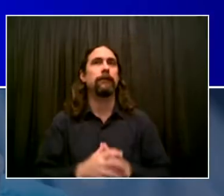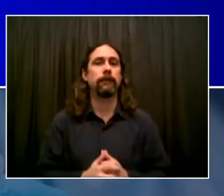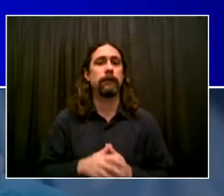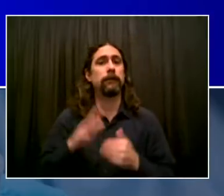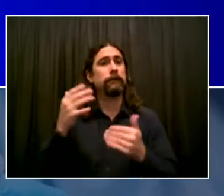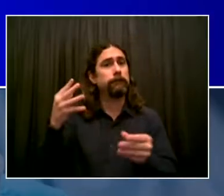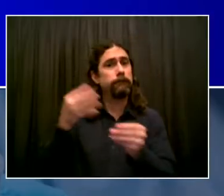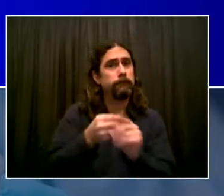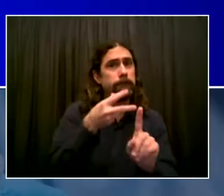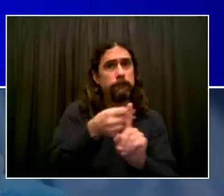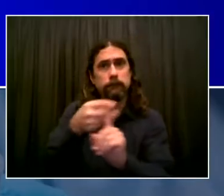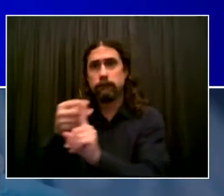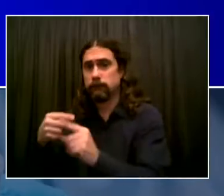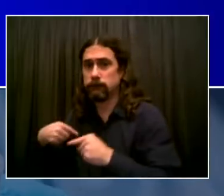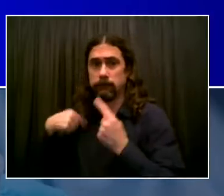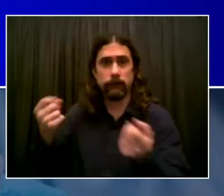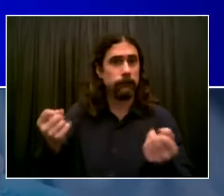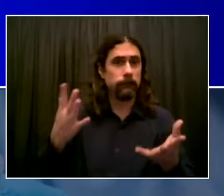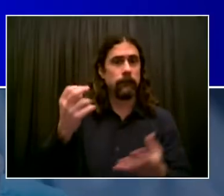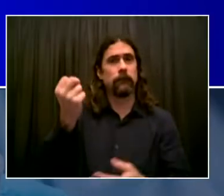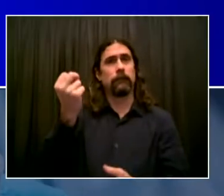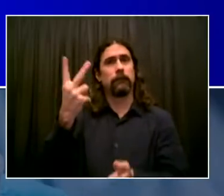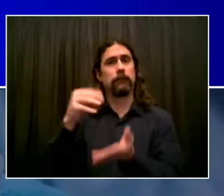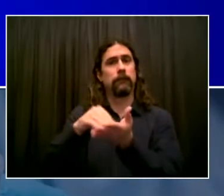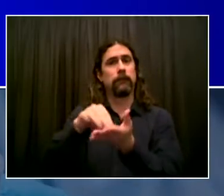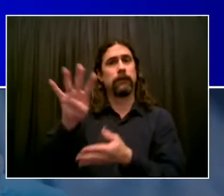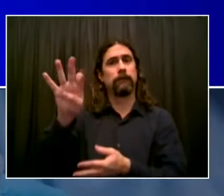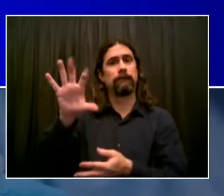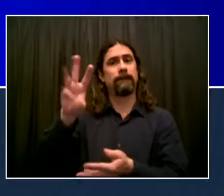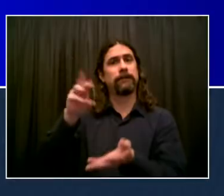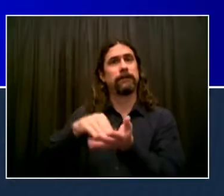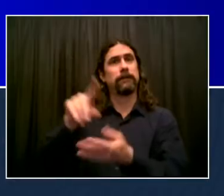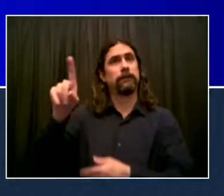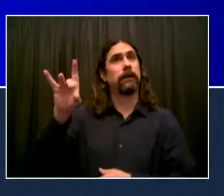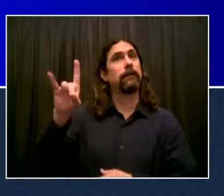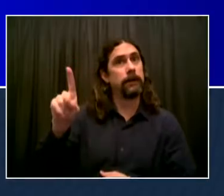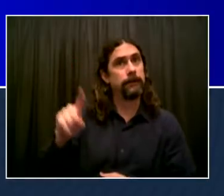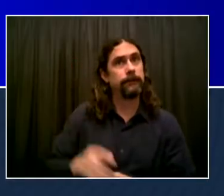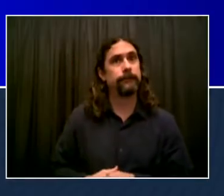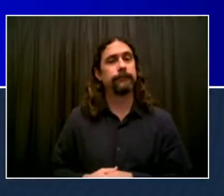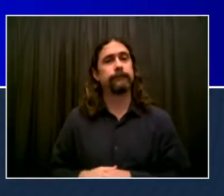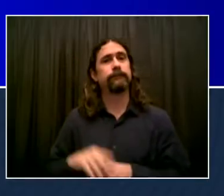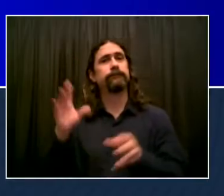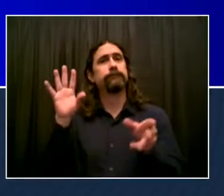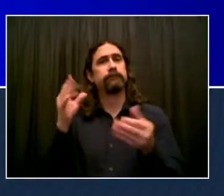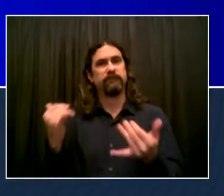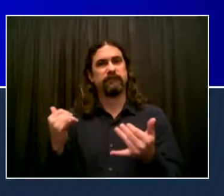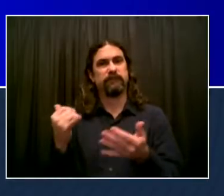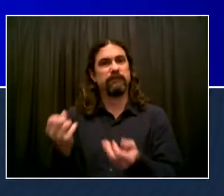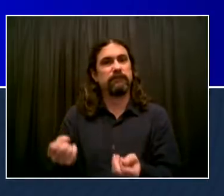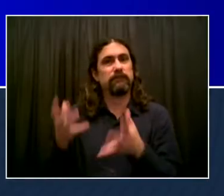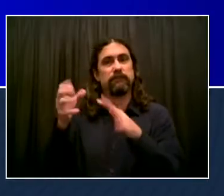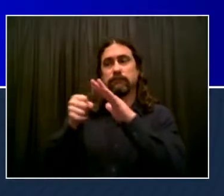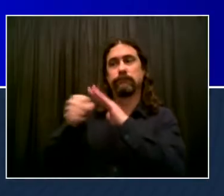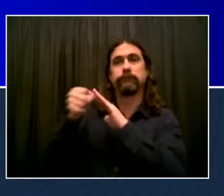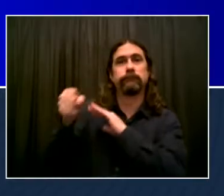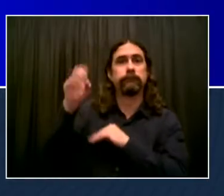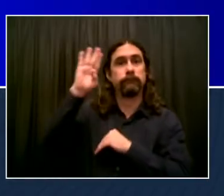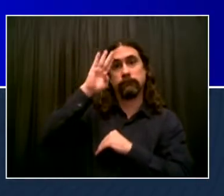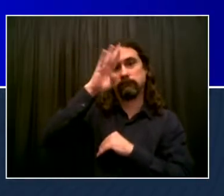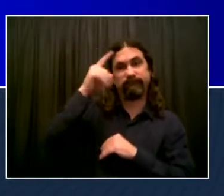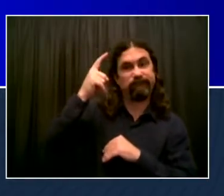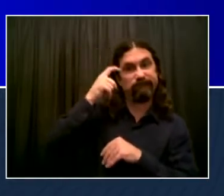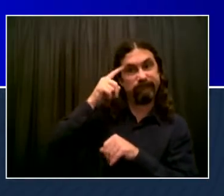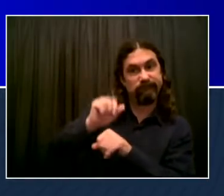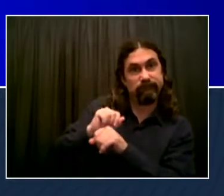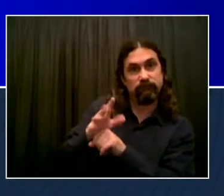12,465,181. Number 2, daily number of people admitted to New York City hospitals for suspected COVID-19. Today's report is 97 patients. Confirmed